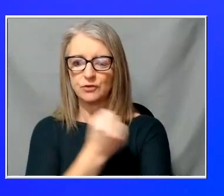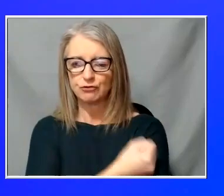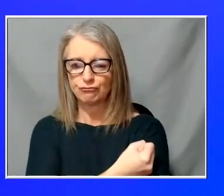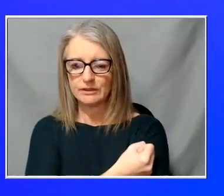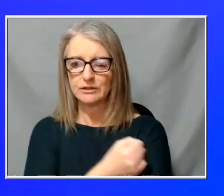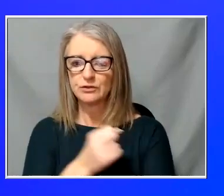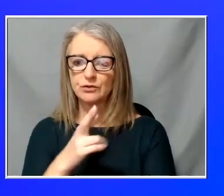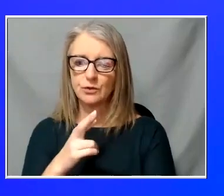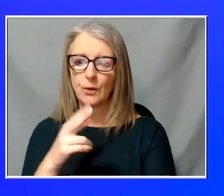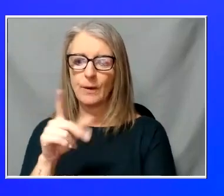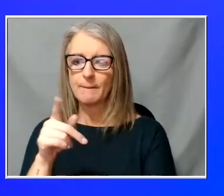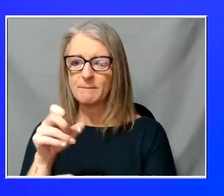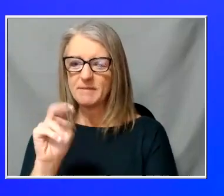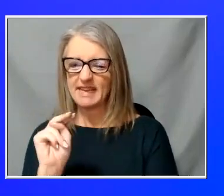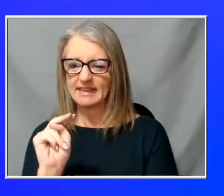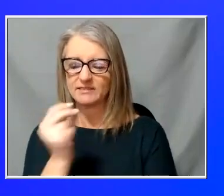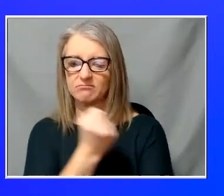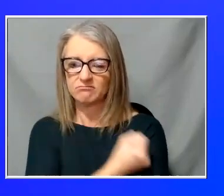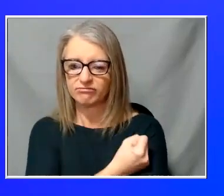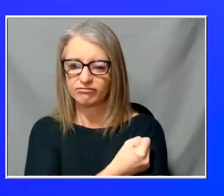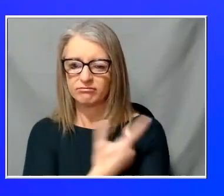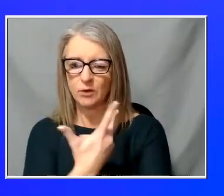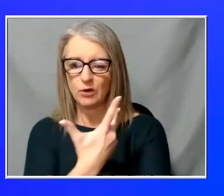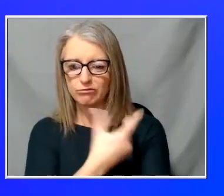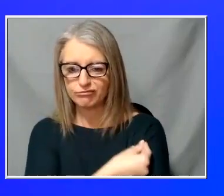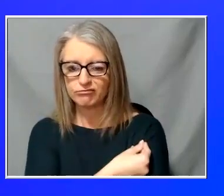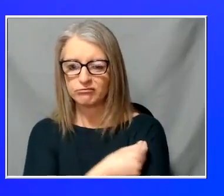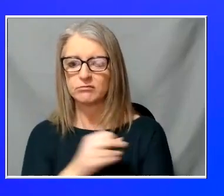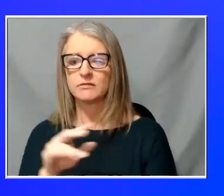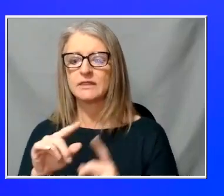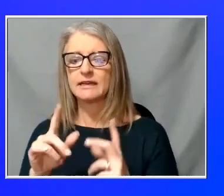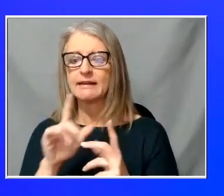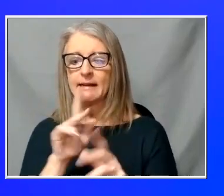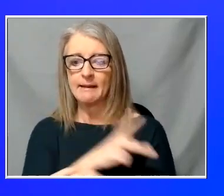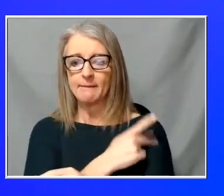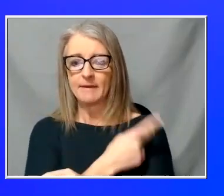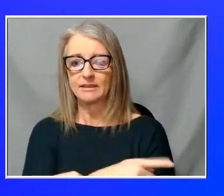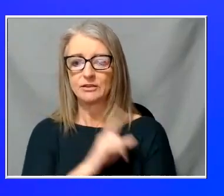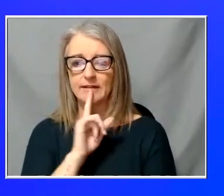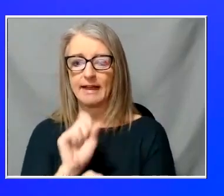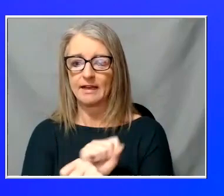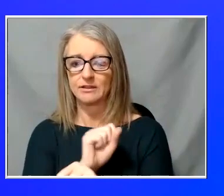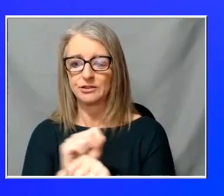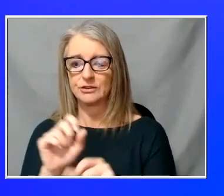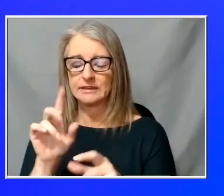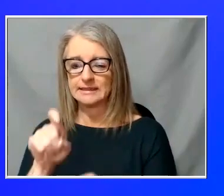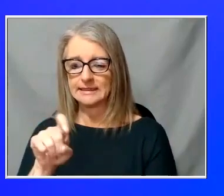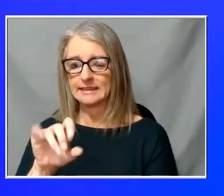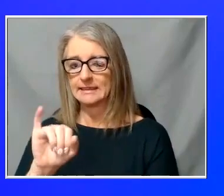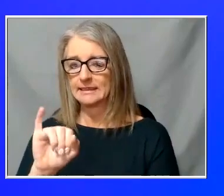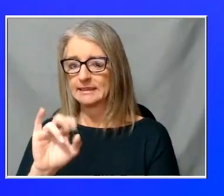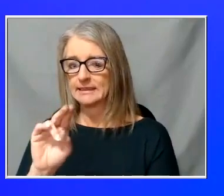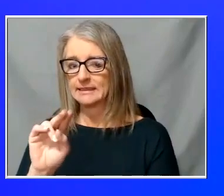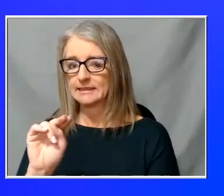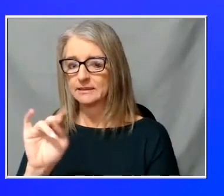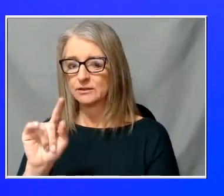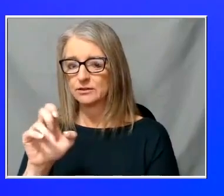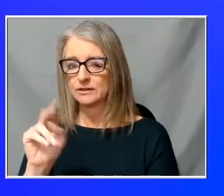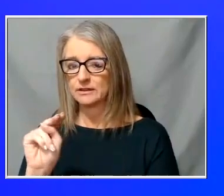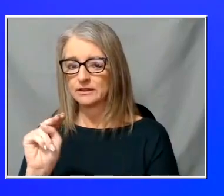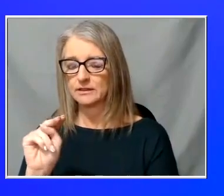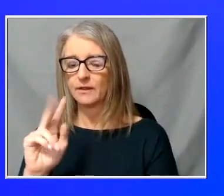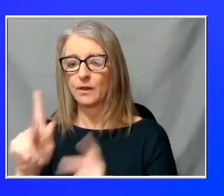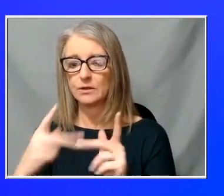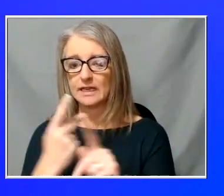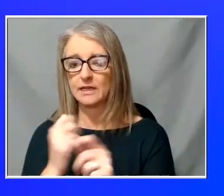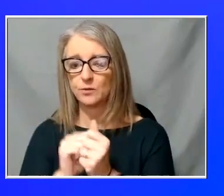insulin pen, right? So if the patient actually need insulin, especially those with type 1 diabetes,